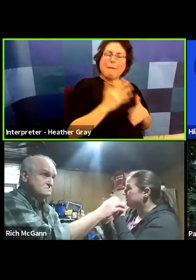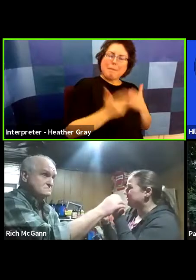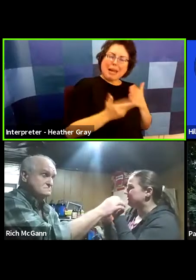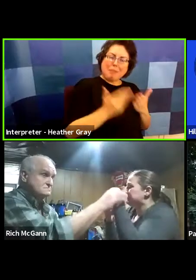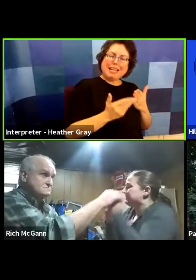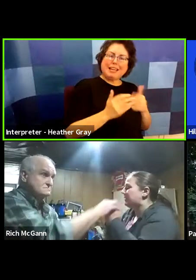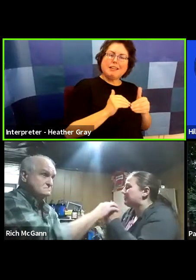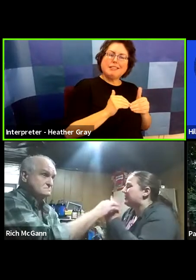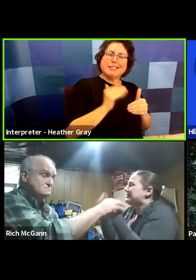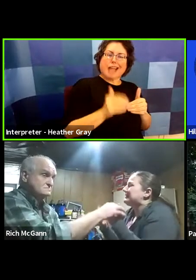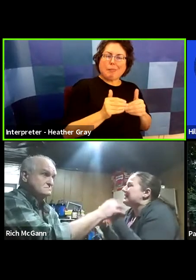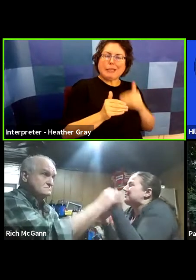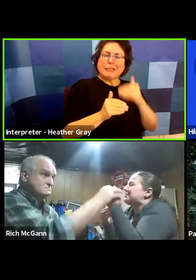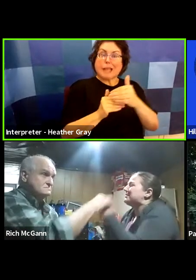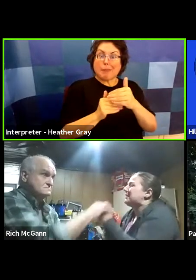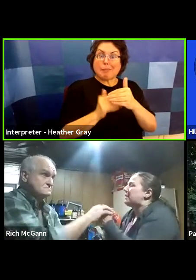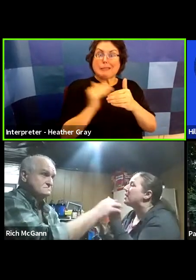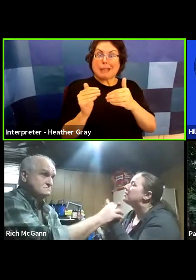be